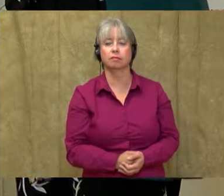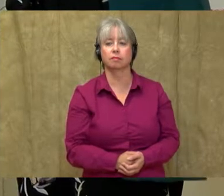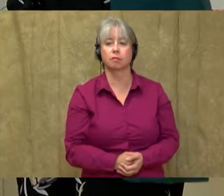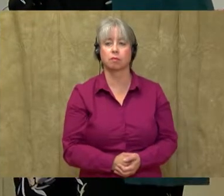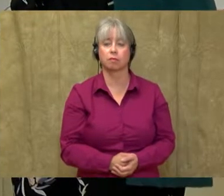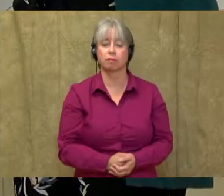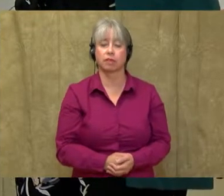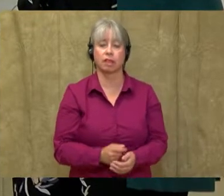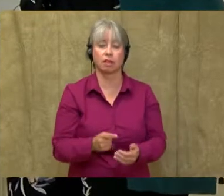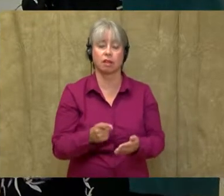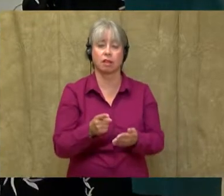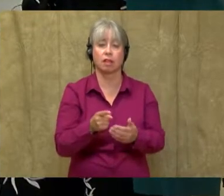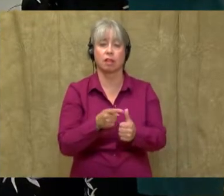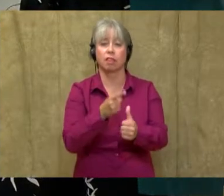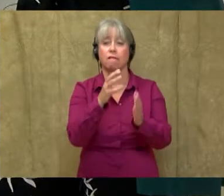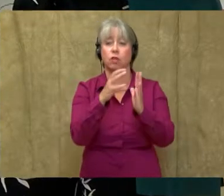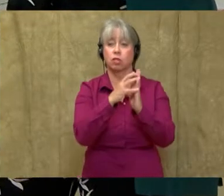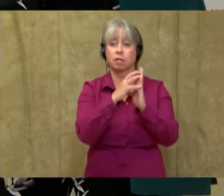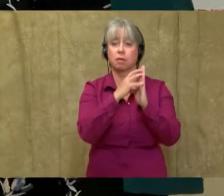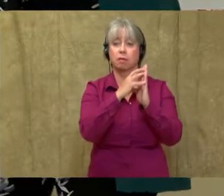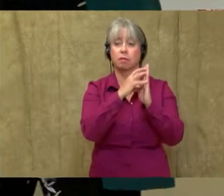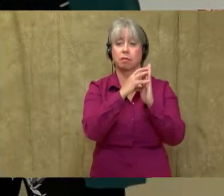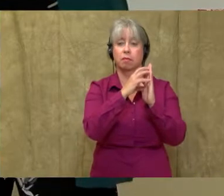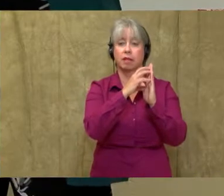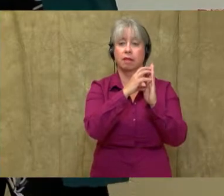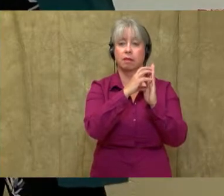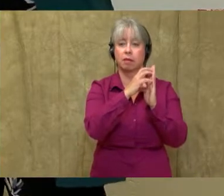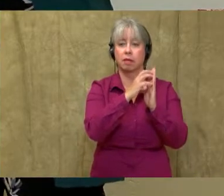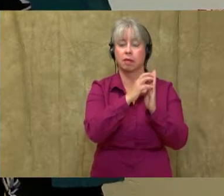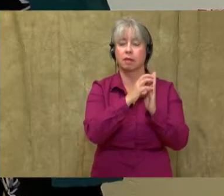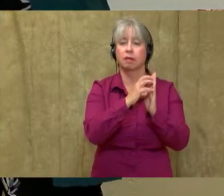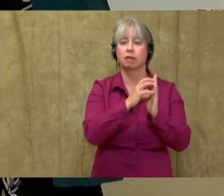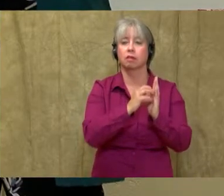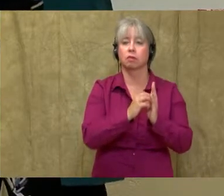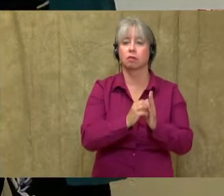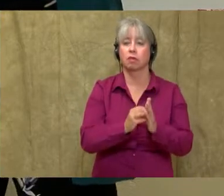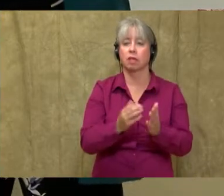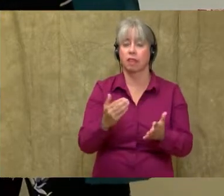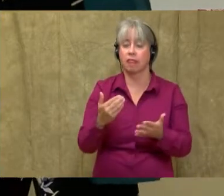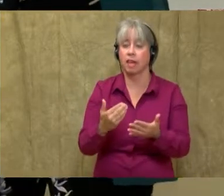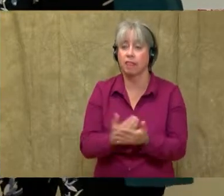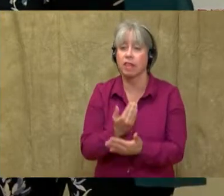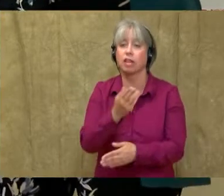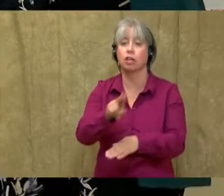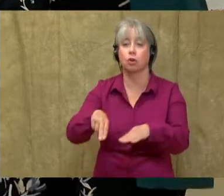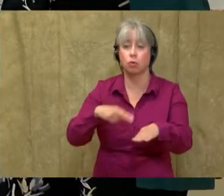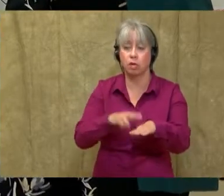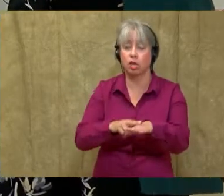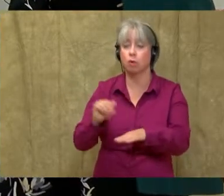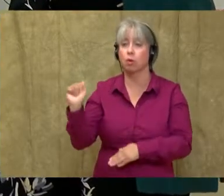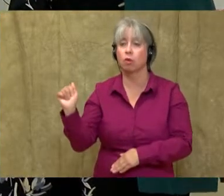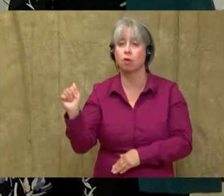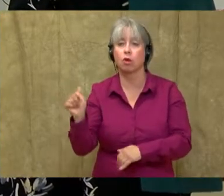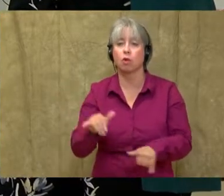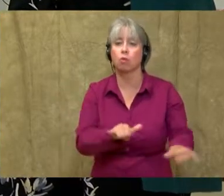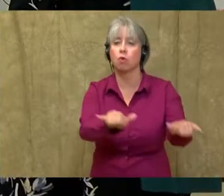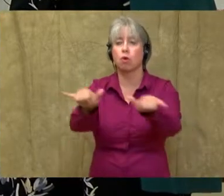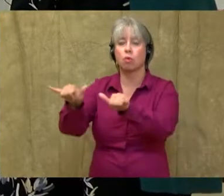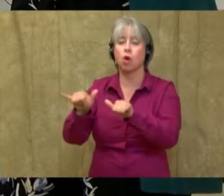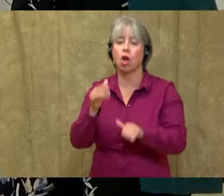In this first section of the poem, the author is talking about, or the poet is talking about, the new normal that we are all experiencing because of the